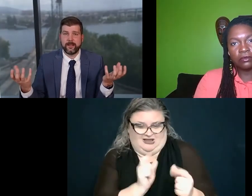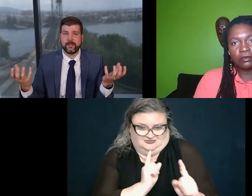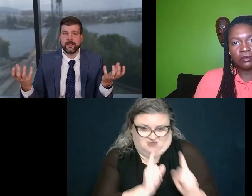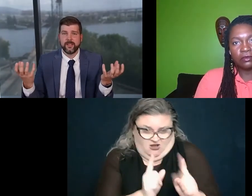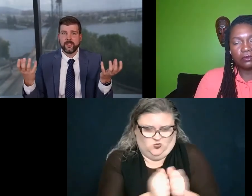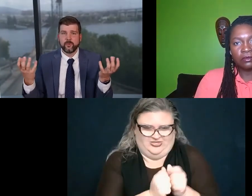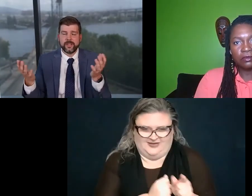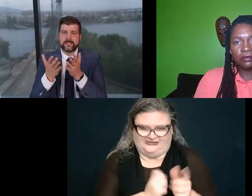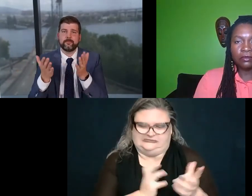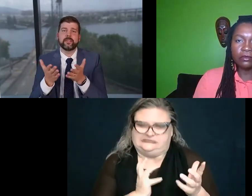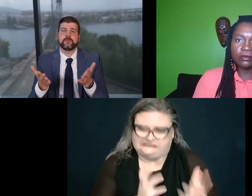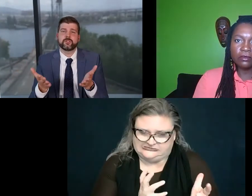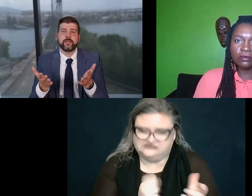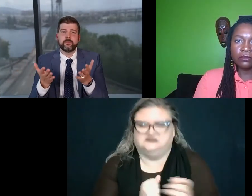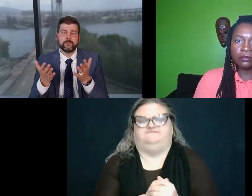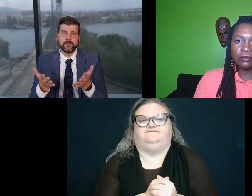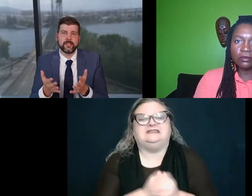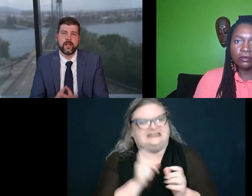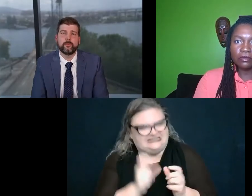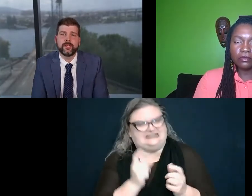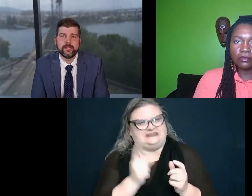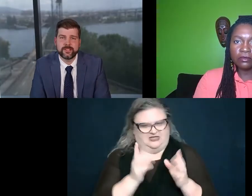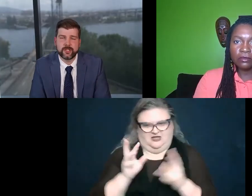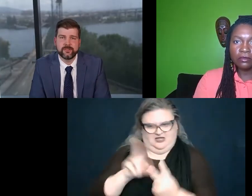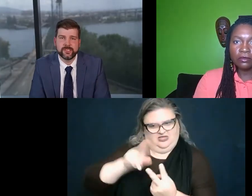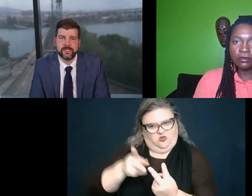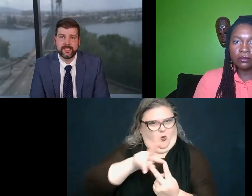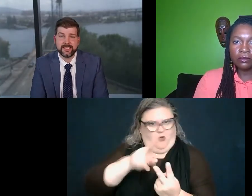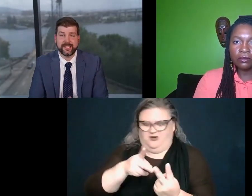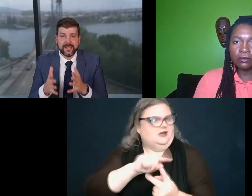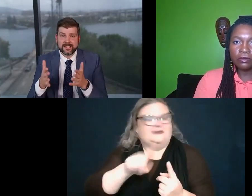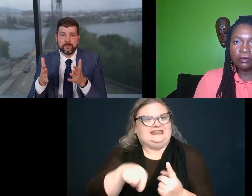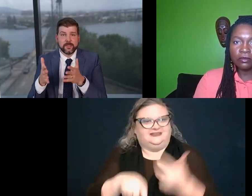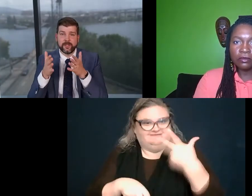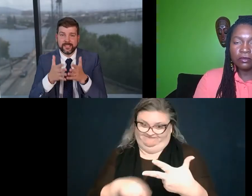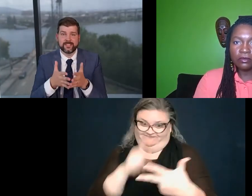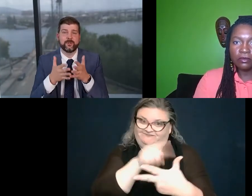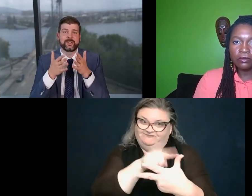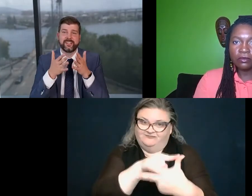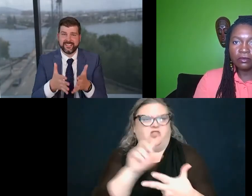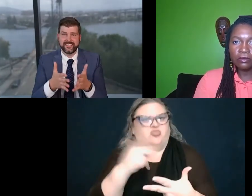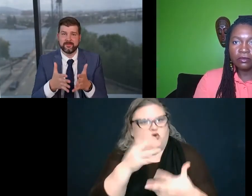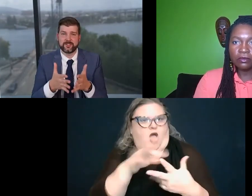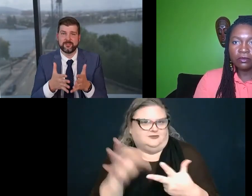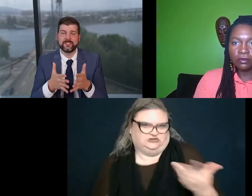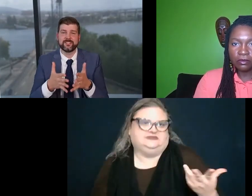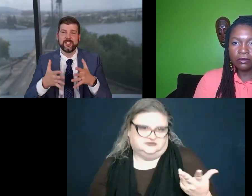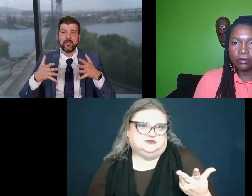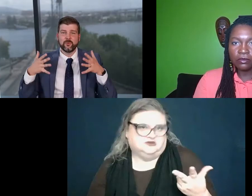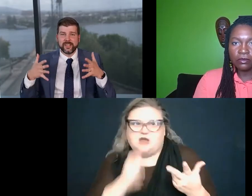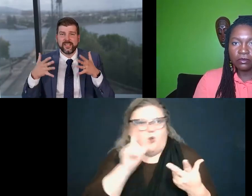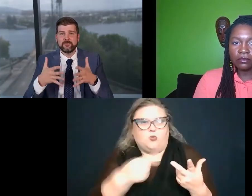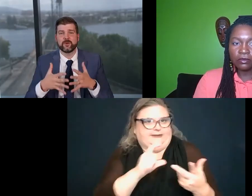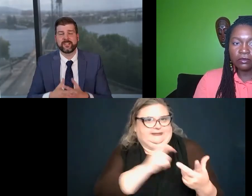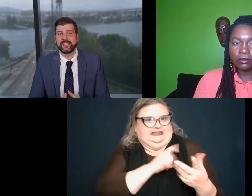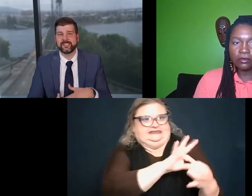is happening. We need something in between. People need help. They need services. And it doesn't need to be police who are connecting them to services.